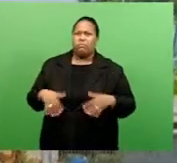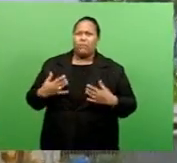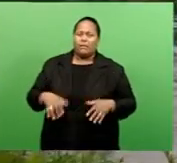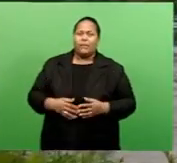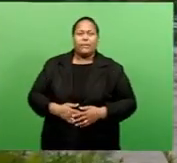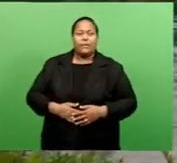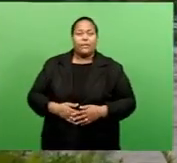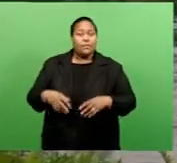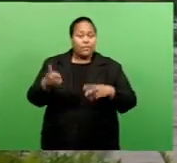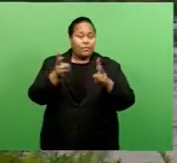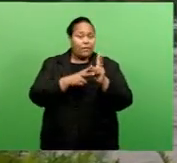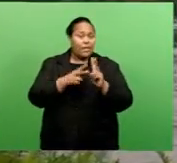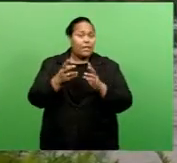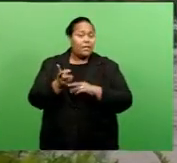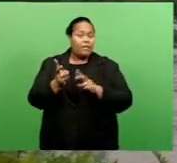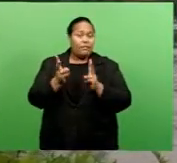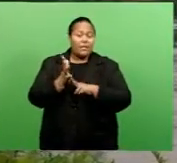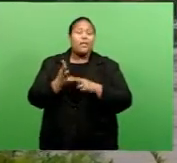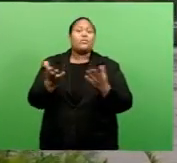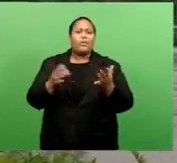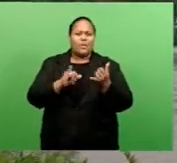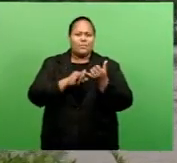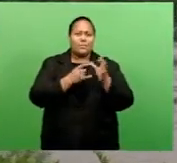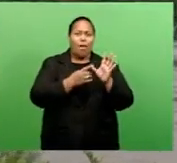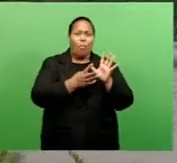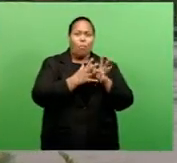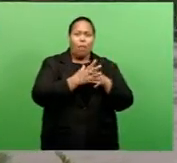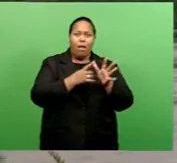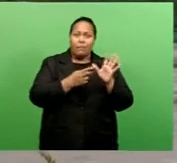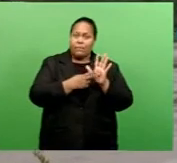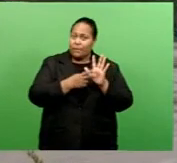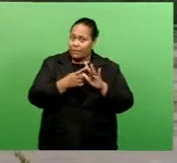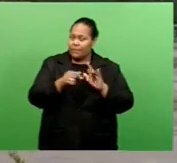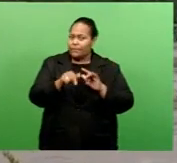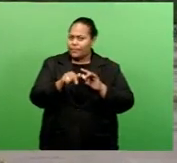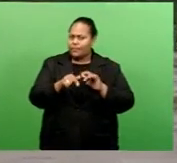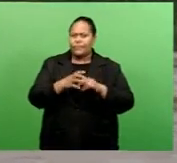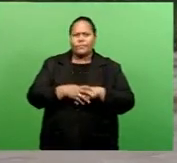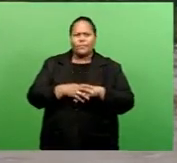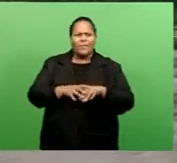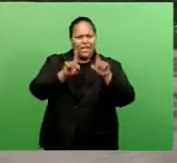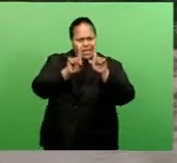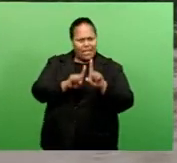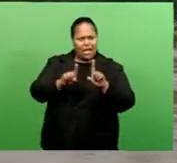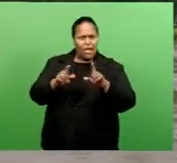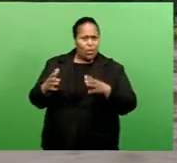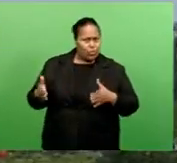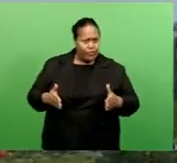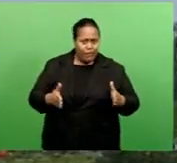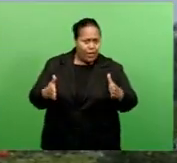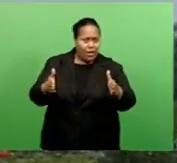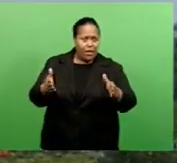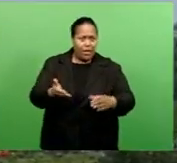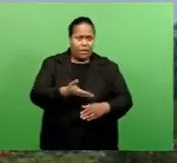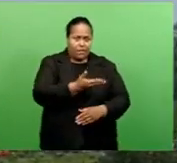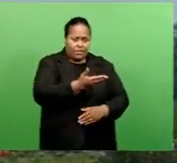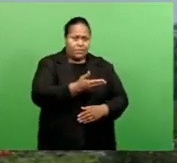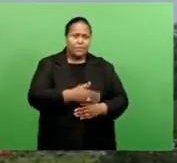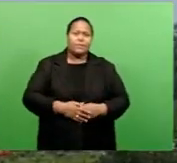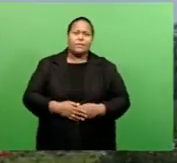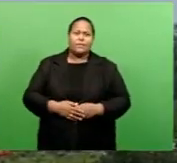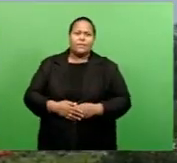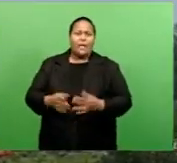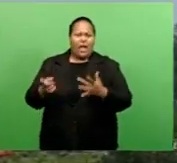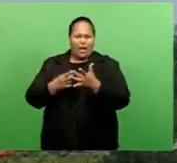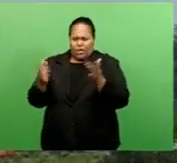the village of Sawani, there are two, the Waimanu River, and another one is a small stream